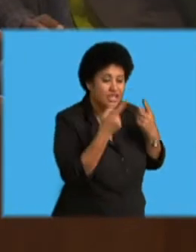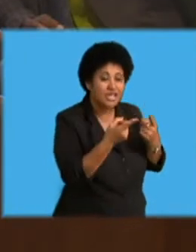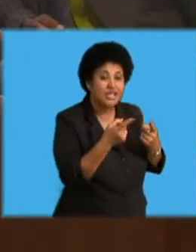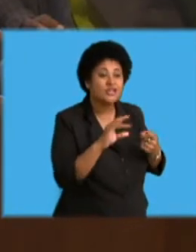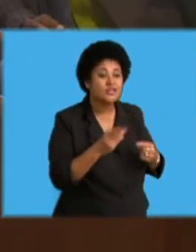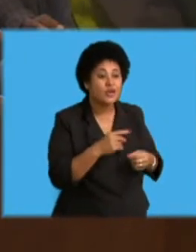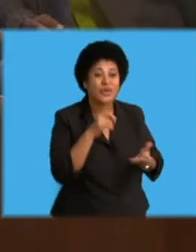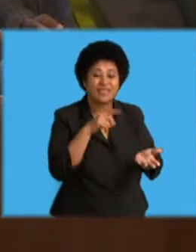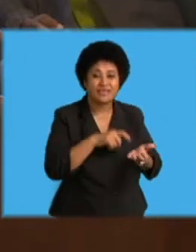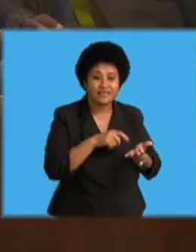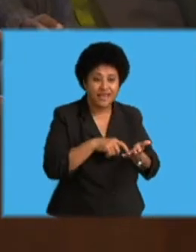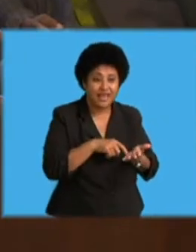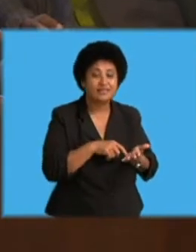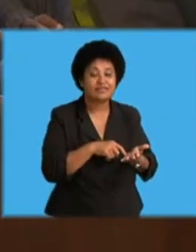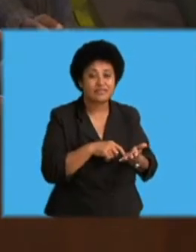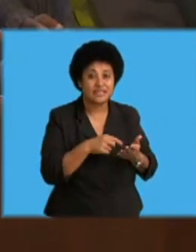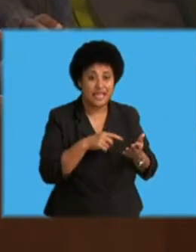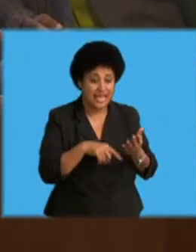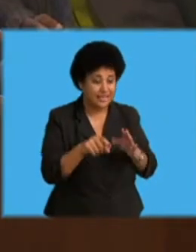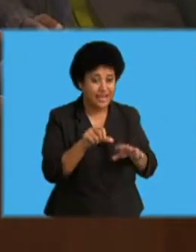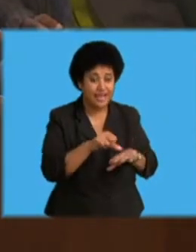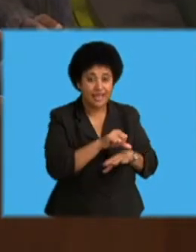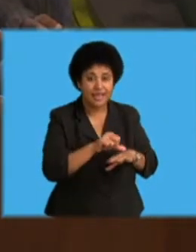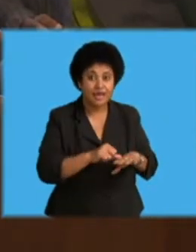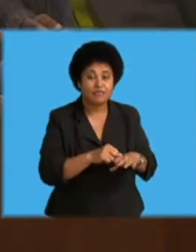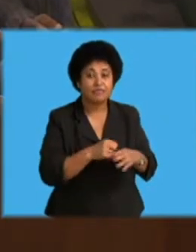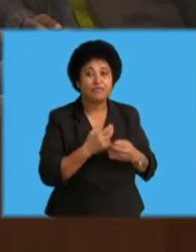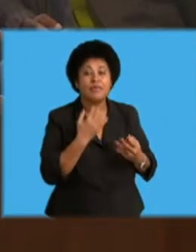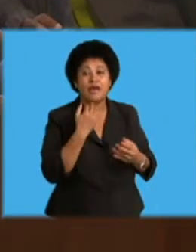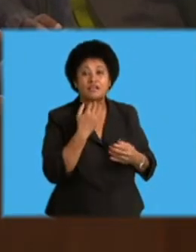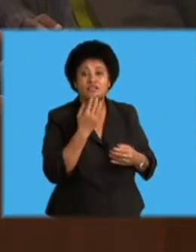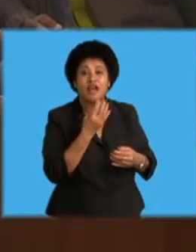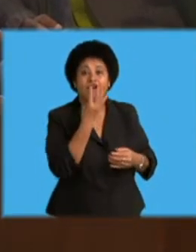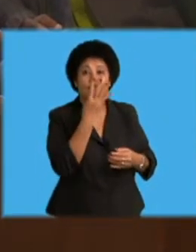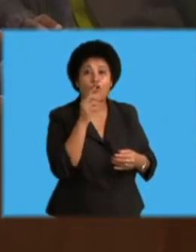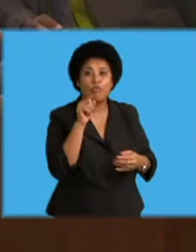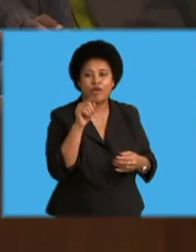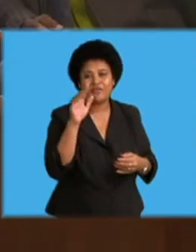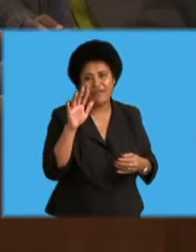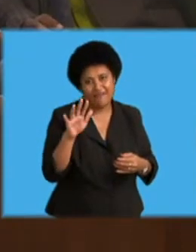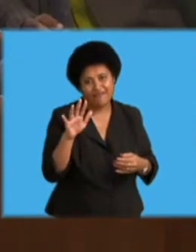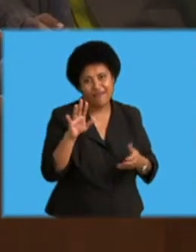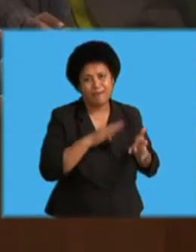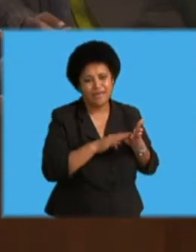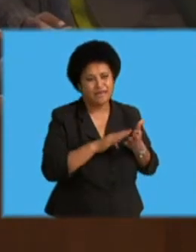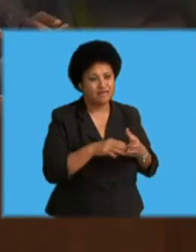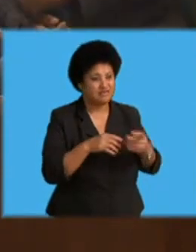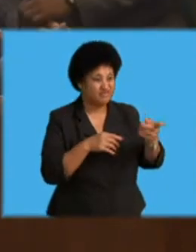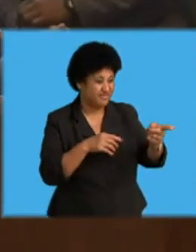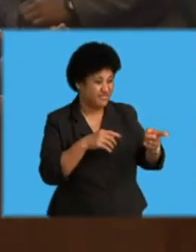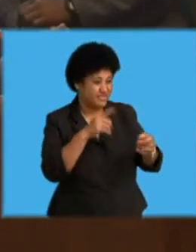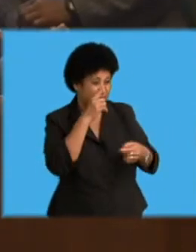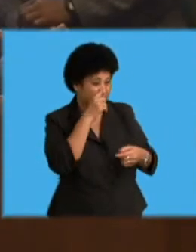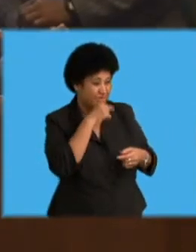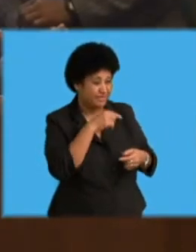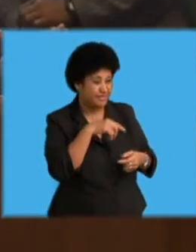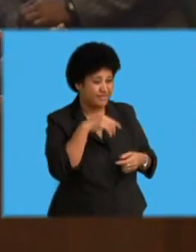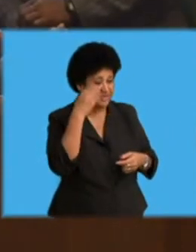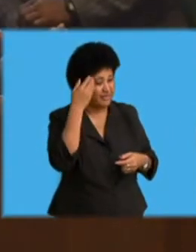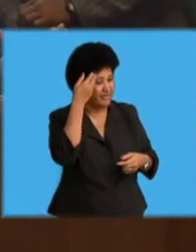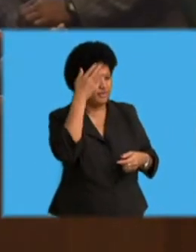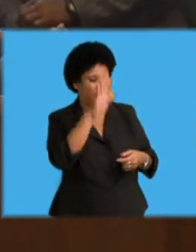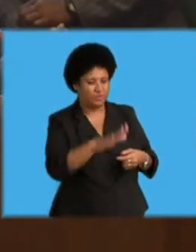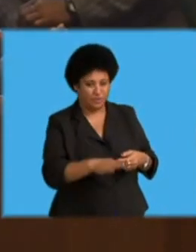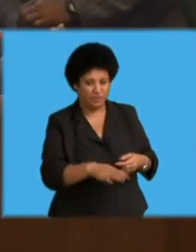end of April, Madam Speaker, stands at $4.5 billion. This is why these are the kind of people actually were in the previous government, and that's what we